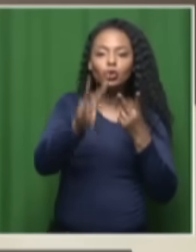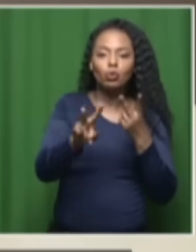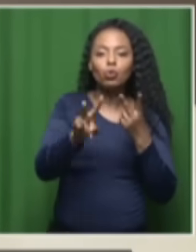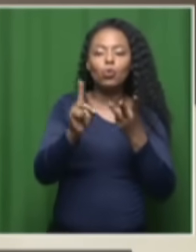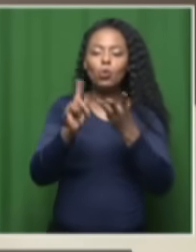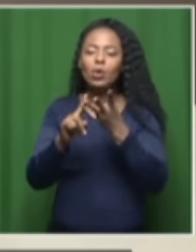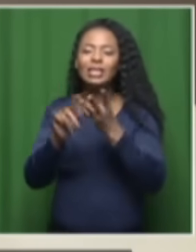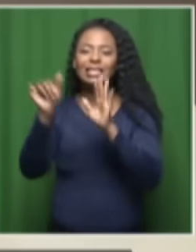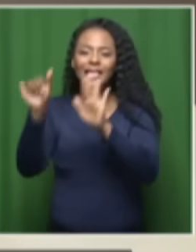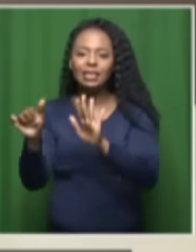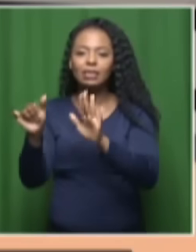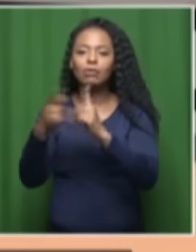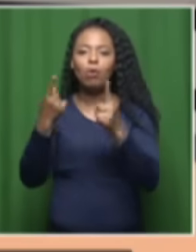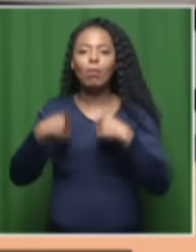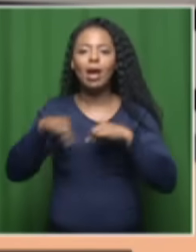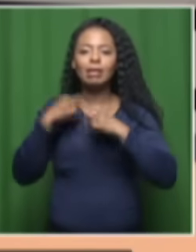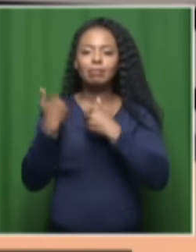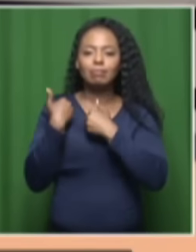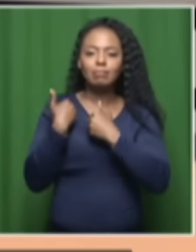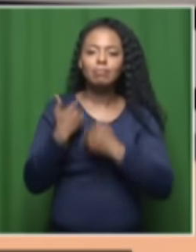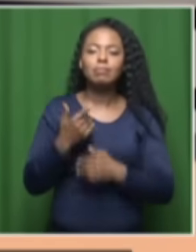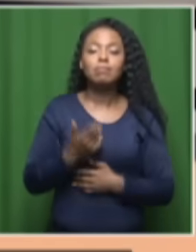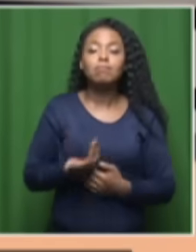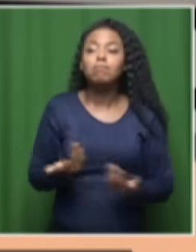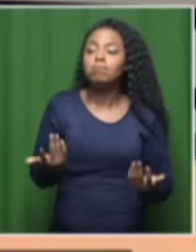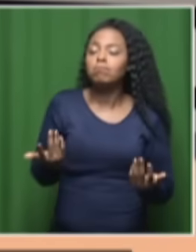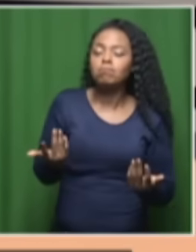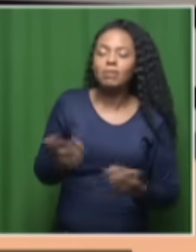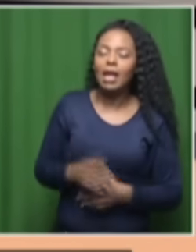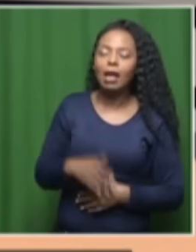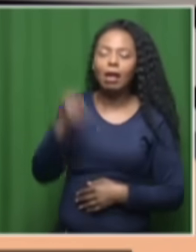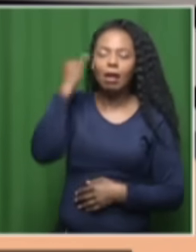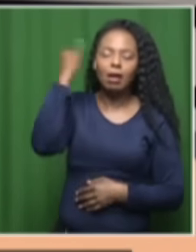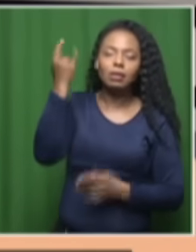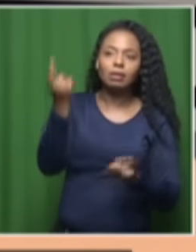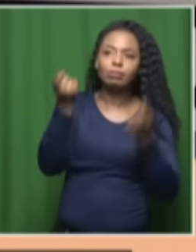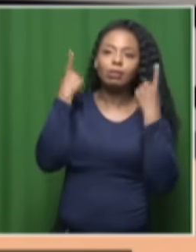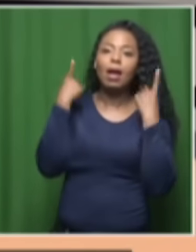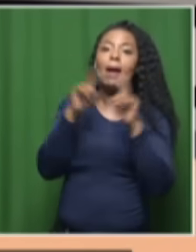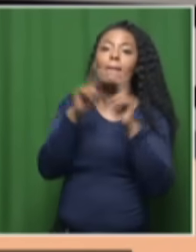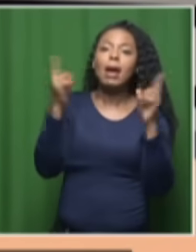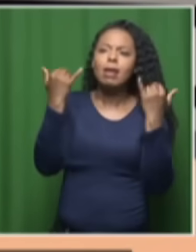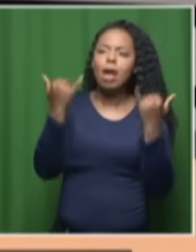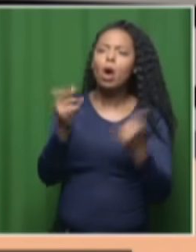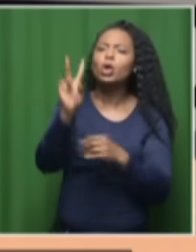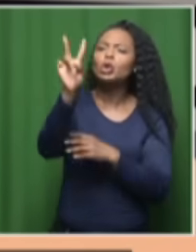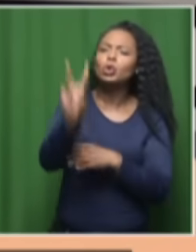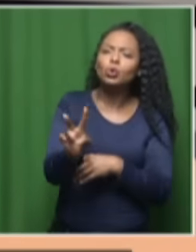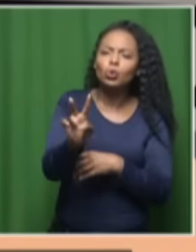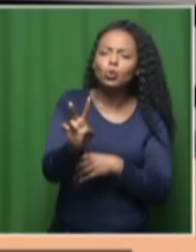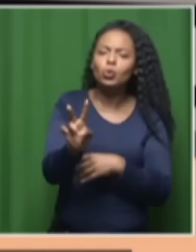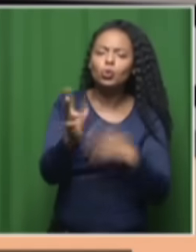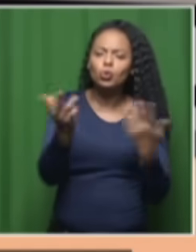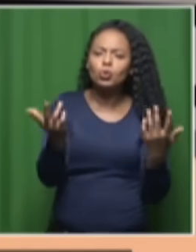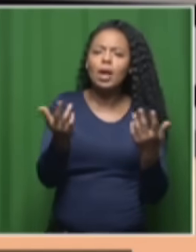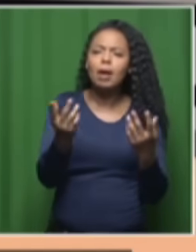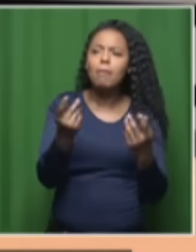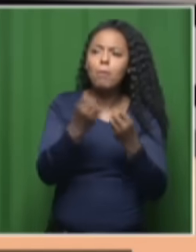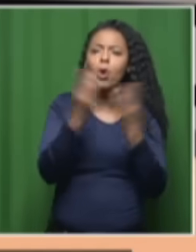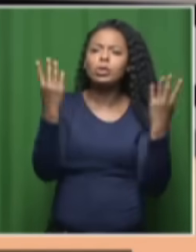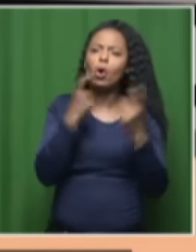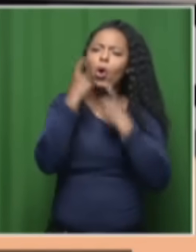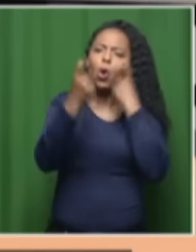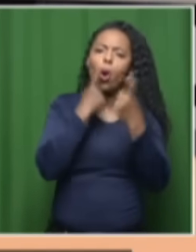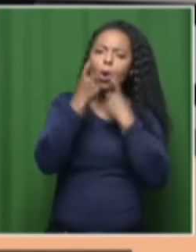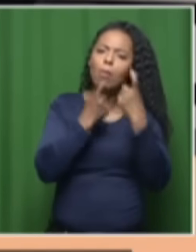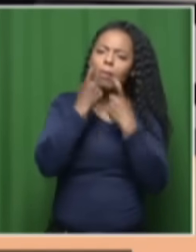us. Not ideal in any way you look Not at at it, all, because yeah. even the 2, the big boys are complaining about, because it